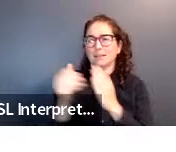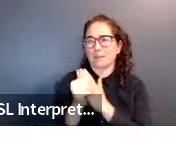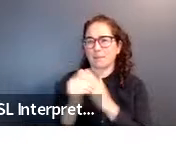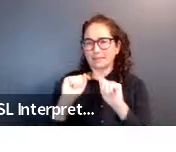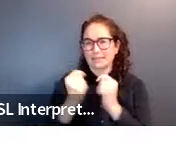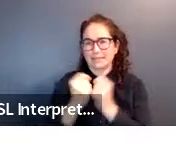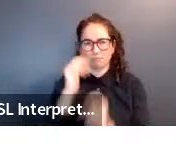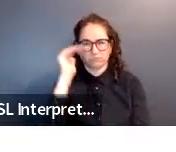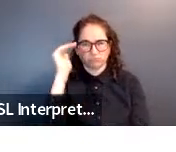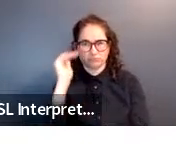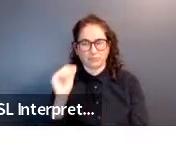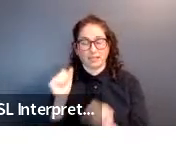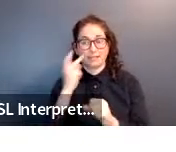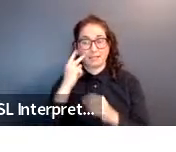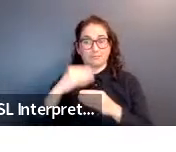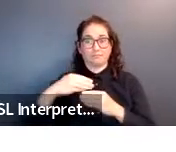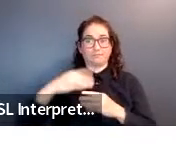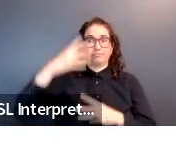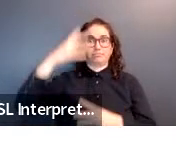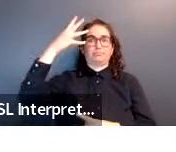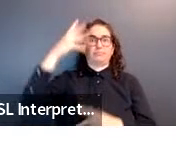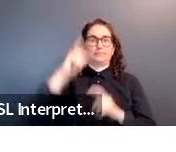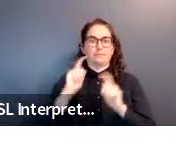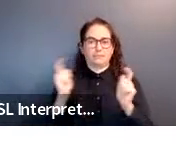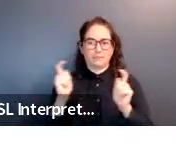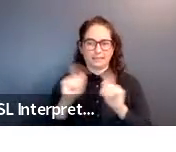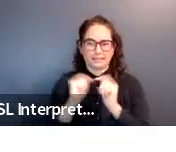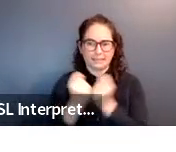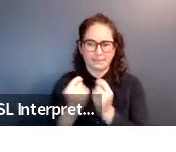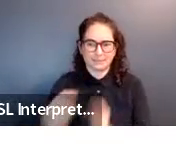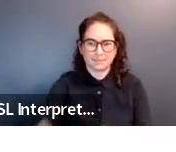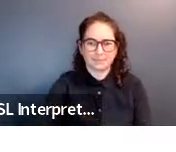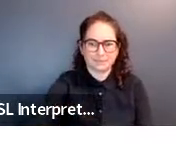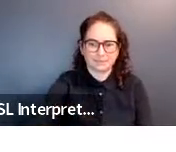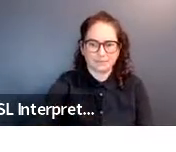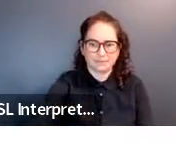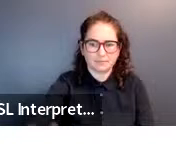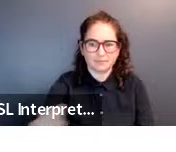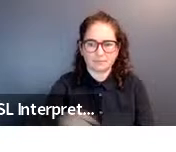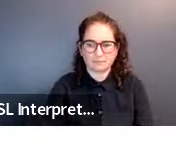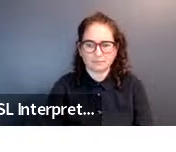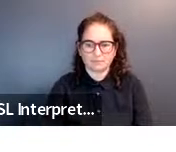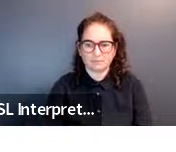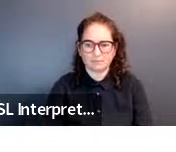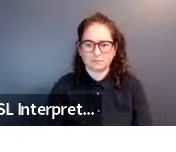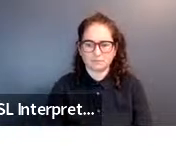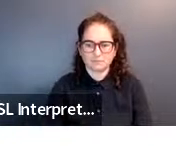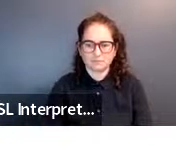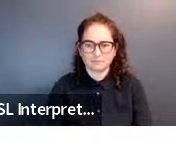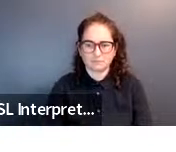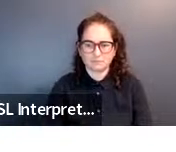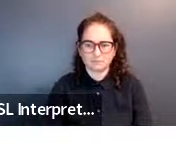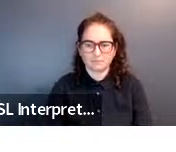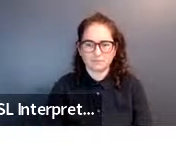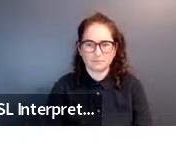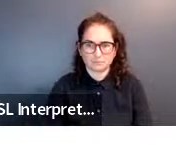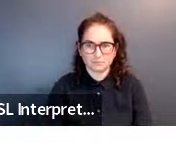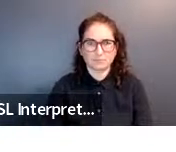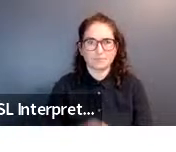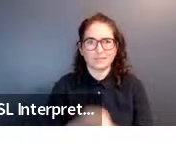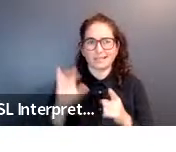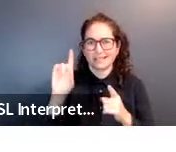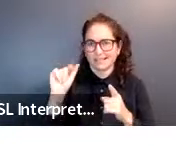can see here, it's a pretty robust team that are leading this, but we have a very robust team behind, as Dan had mentioned as